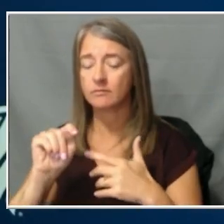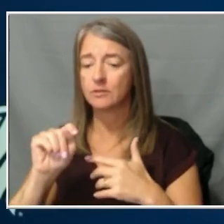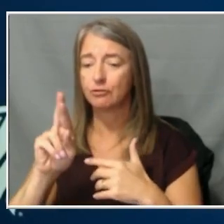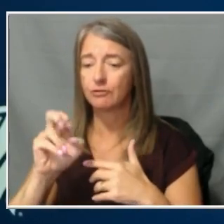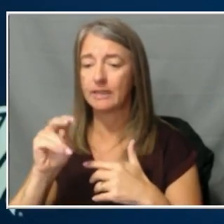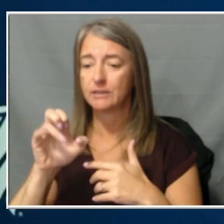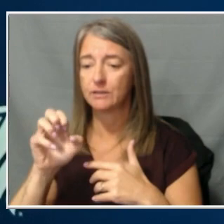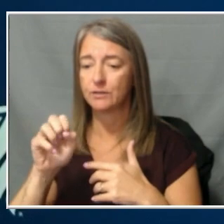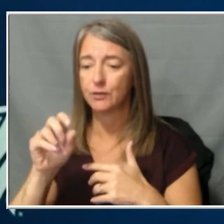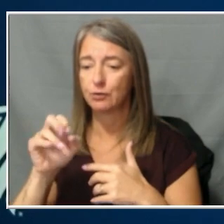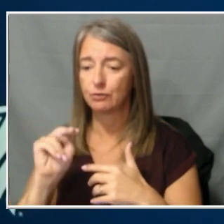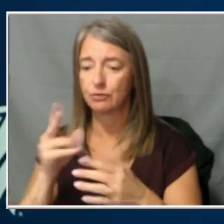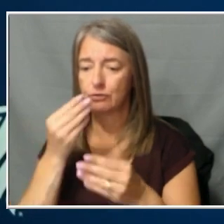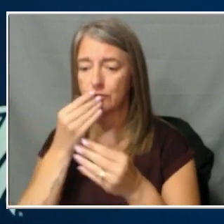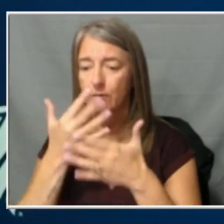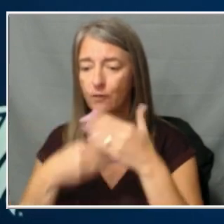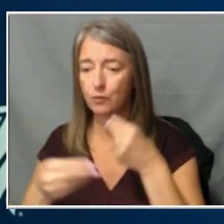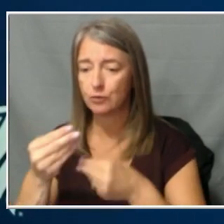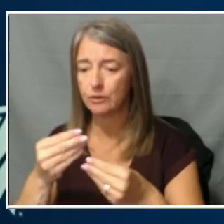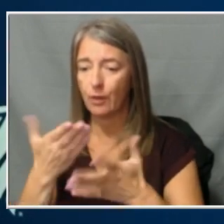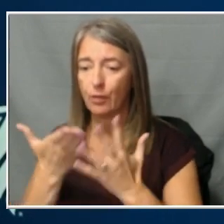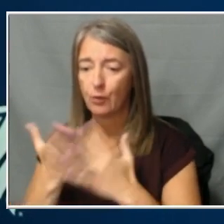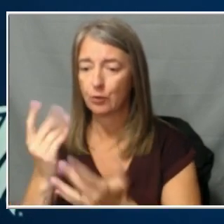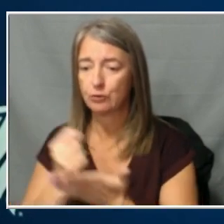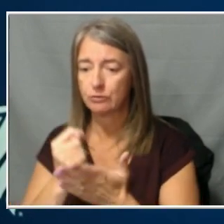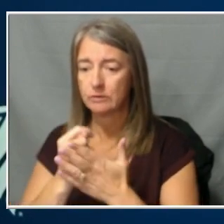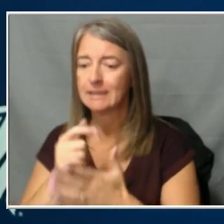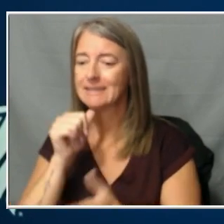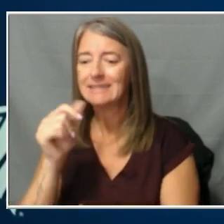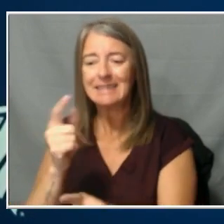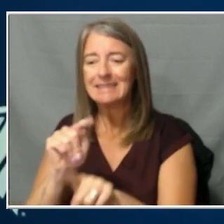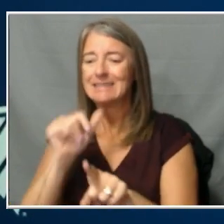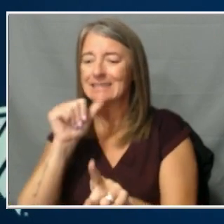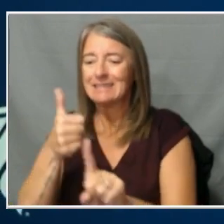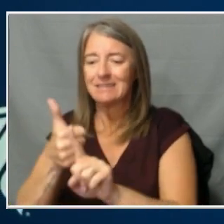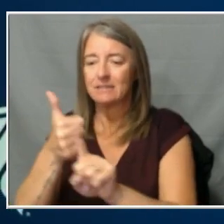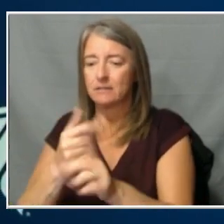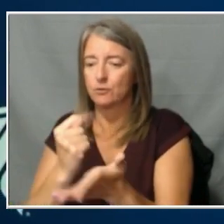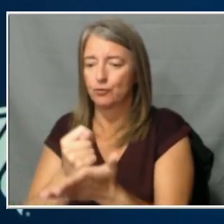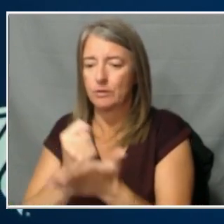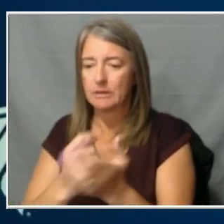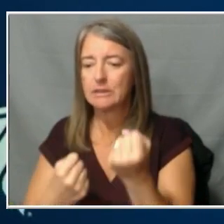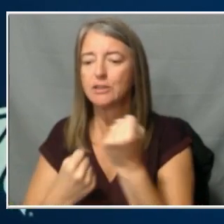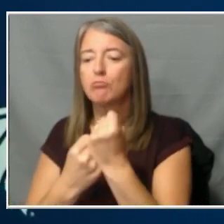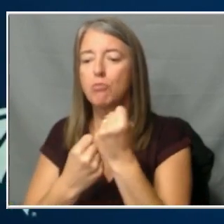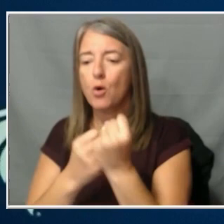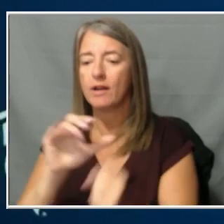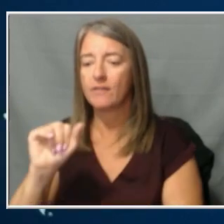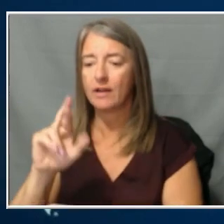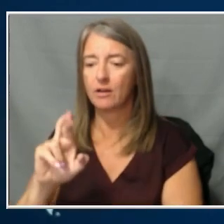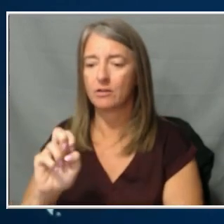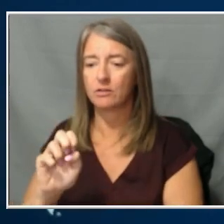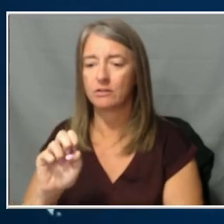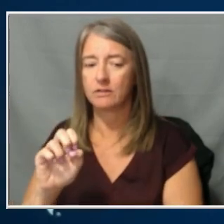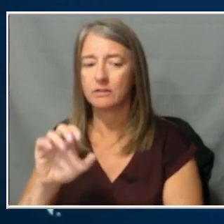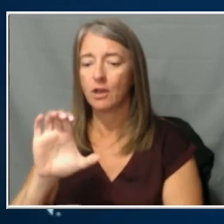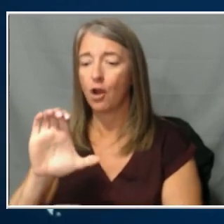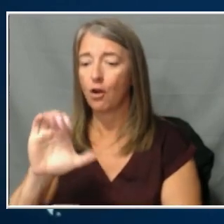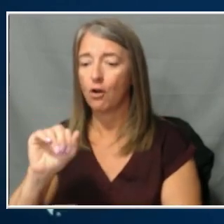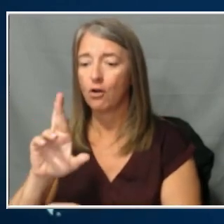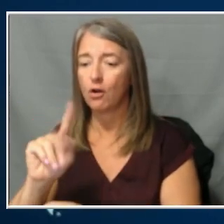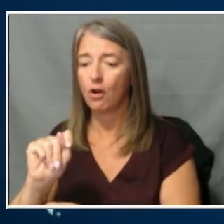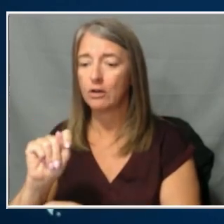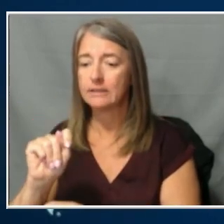the person going through the treatment. It's not the treatment, it's supportive care. And the CAR T cell actually is a